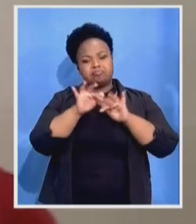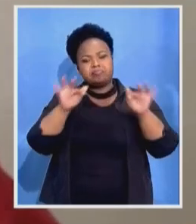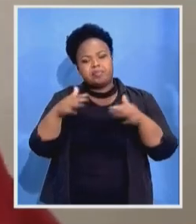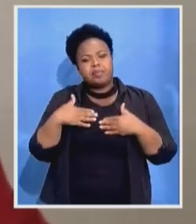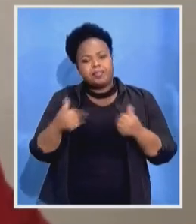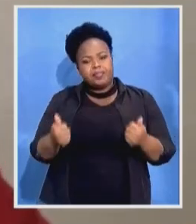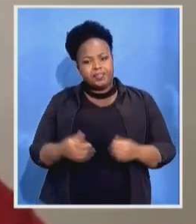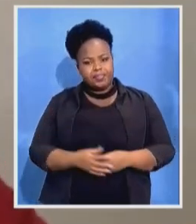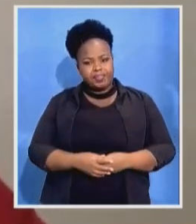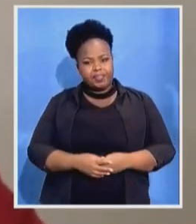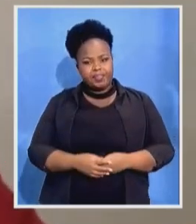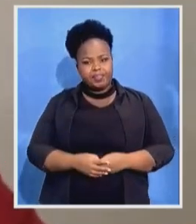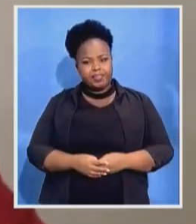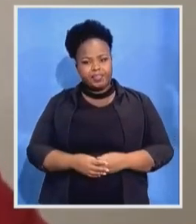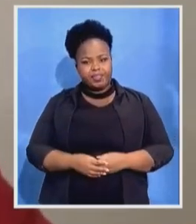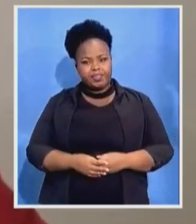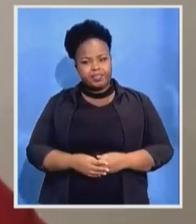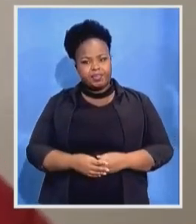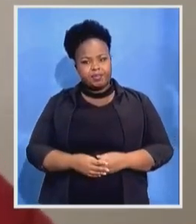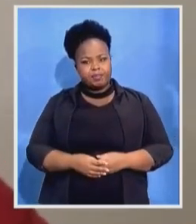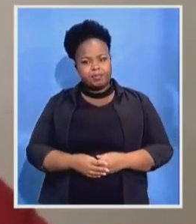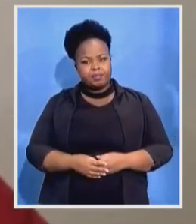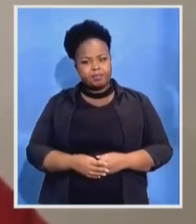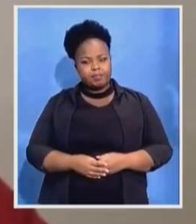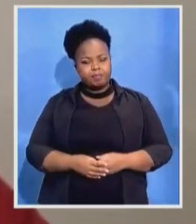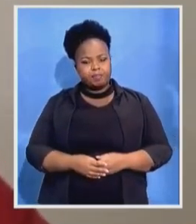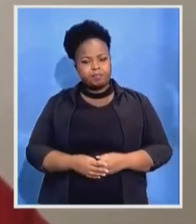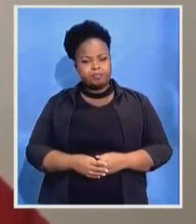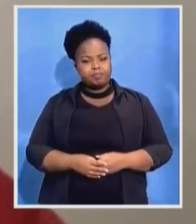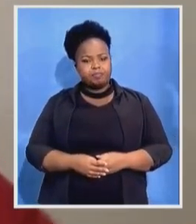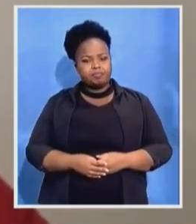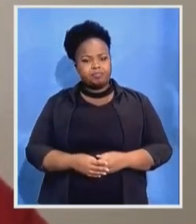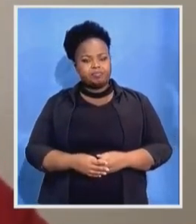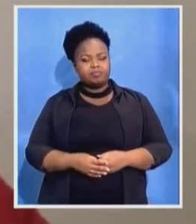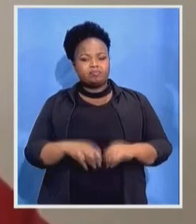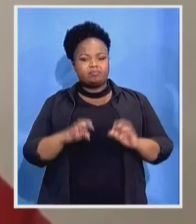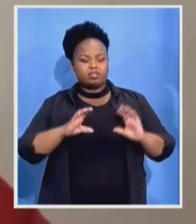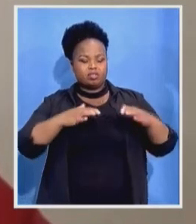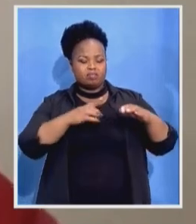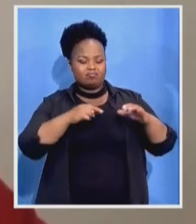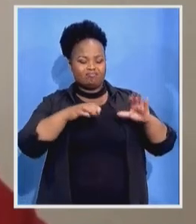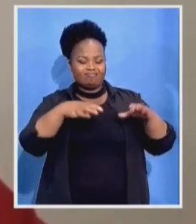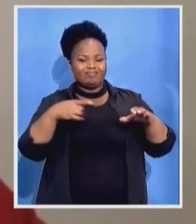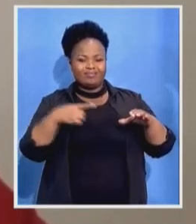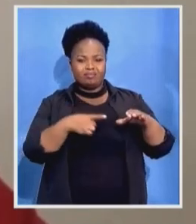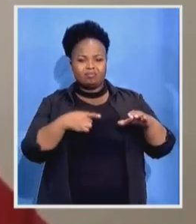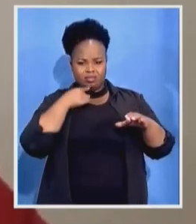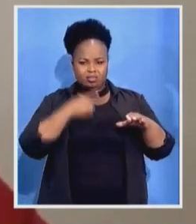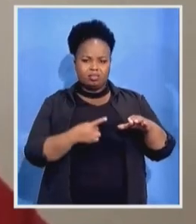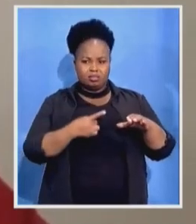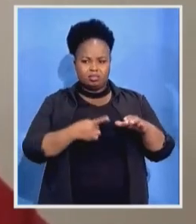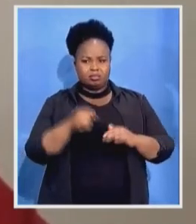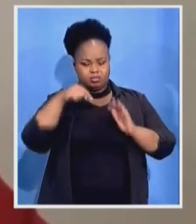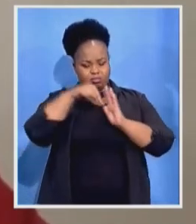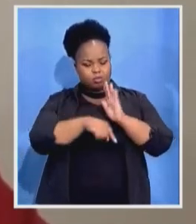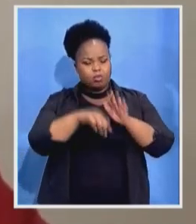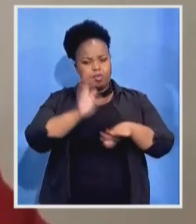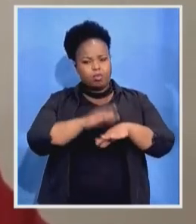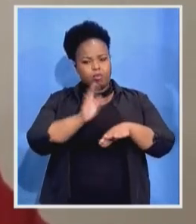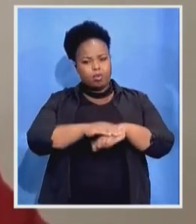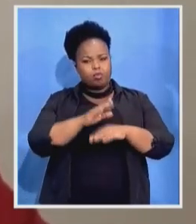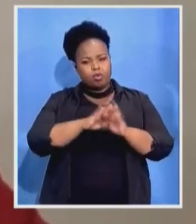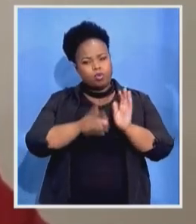The Central Committee has placed emphasis in this development imperative for our centenary program in